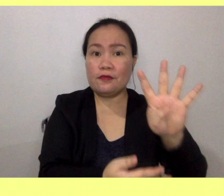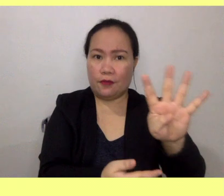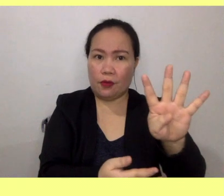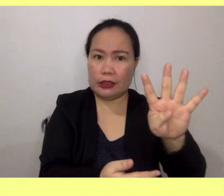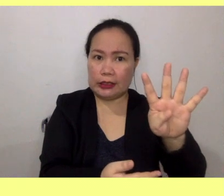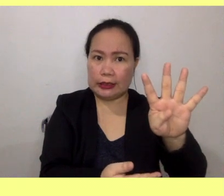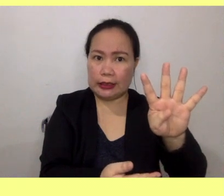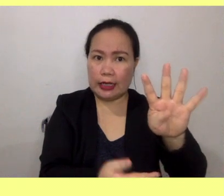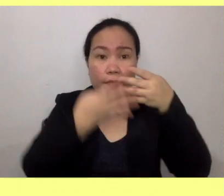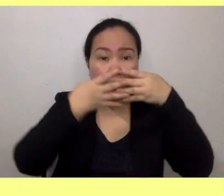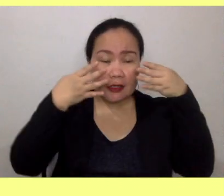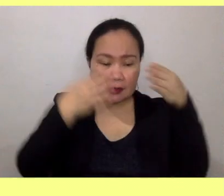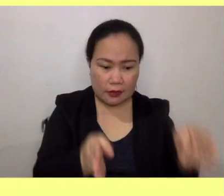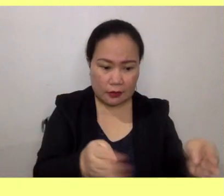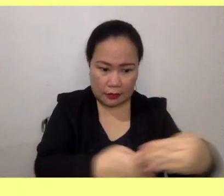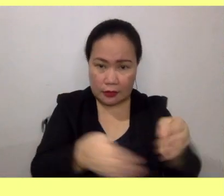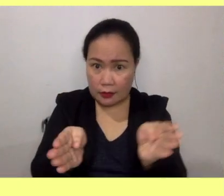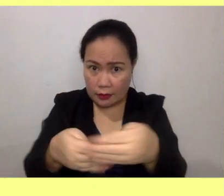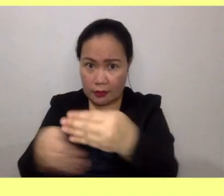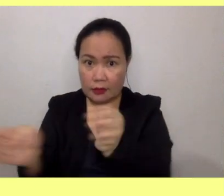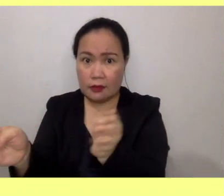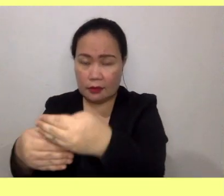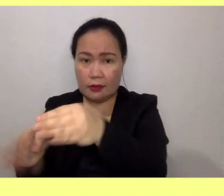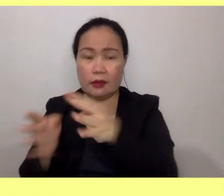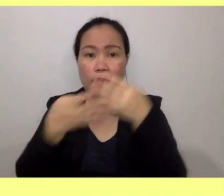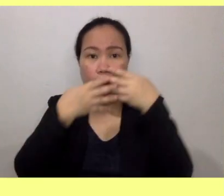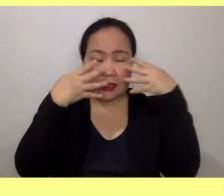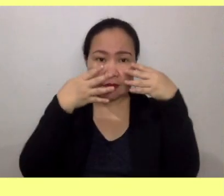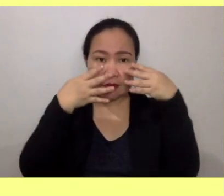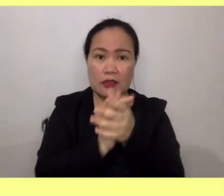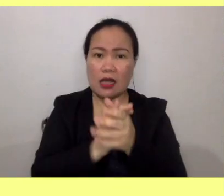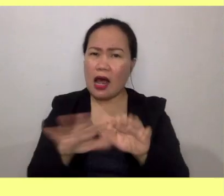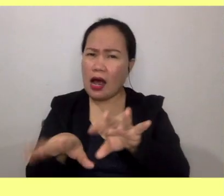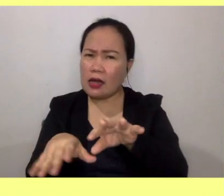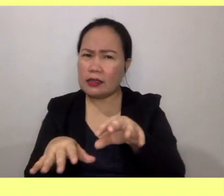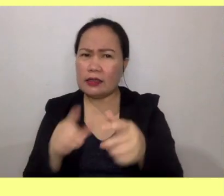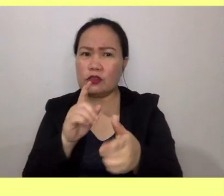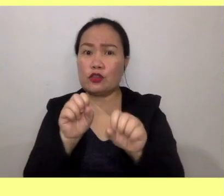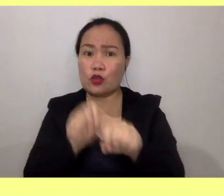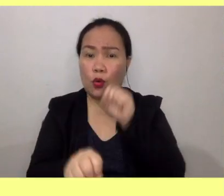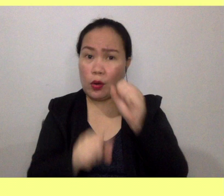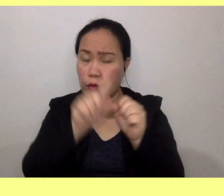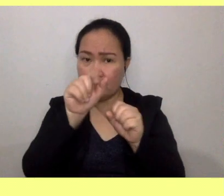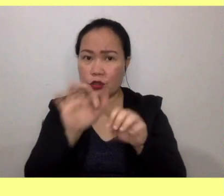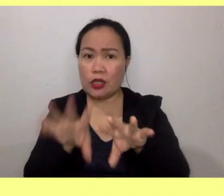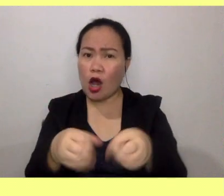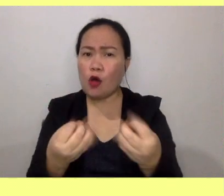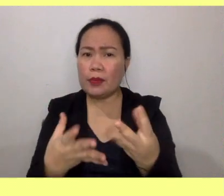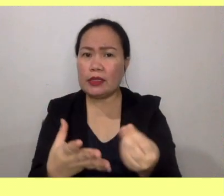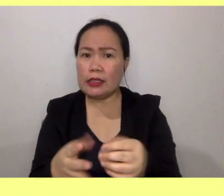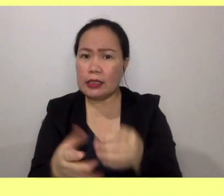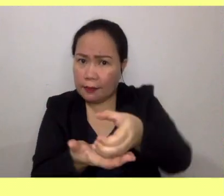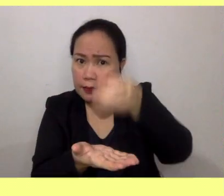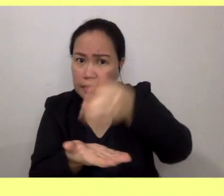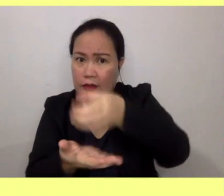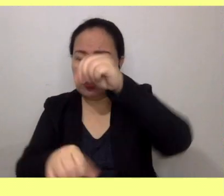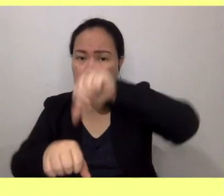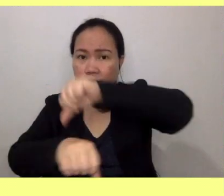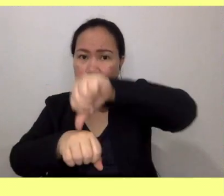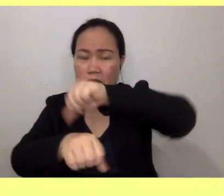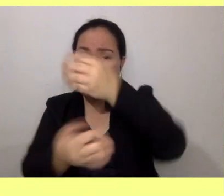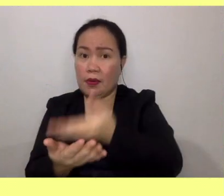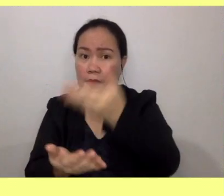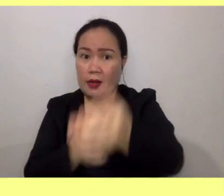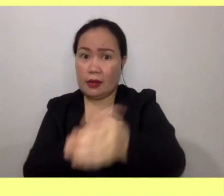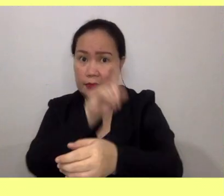ang bibilhin nila. So, ilang bottles of alcohol na lang ang mabibili? So, kung bibili sila ng 4 boxes of